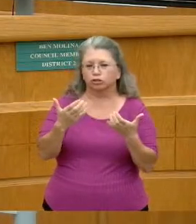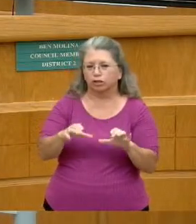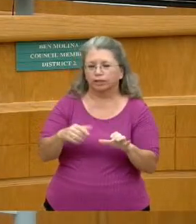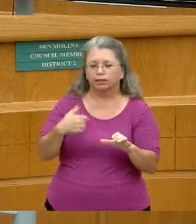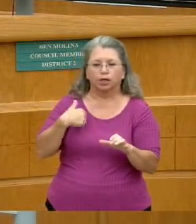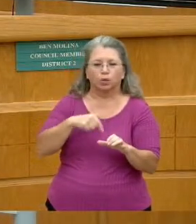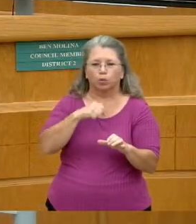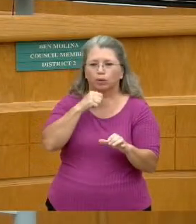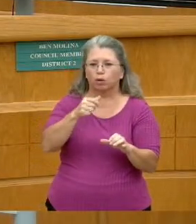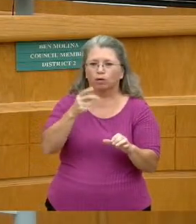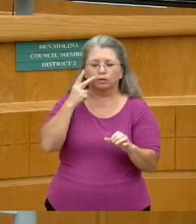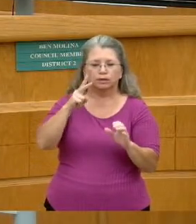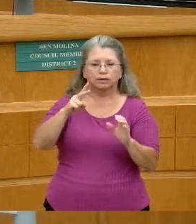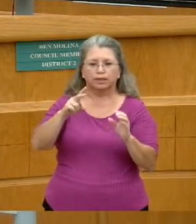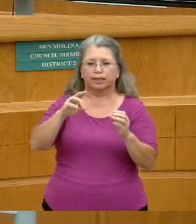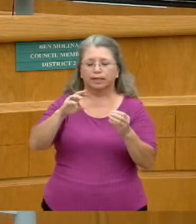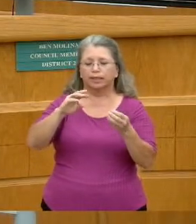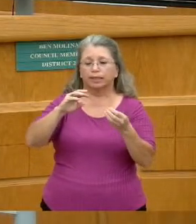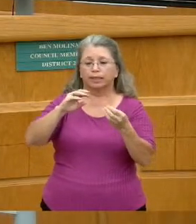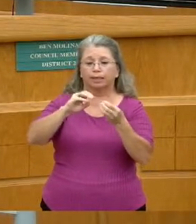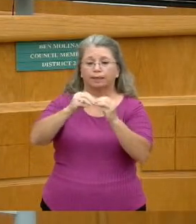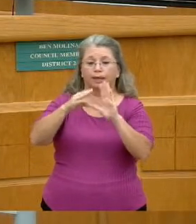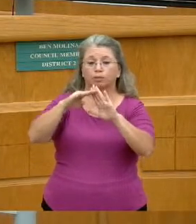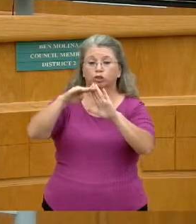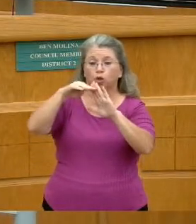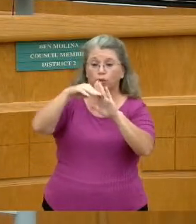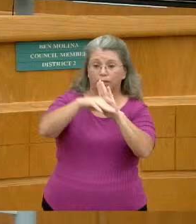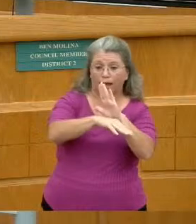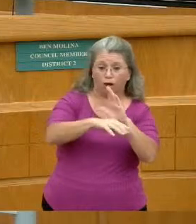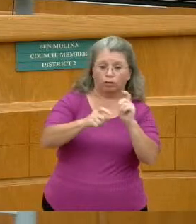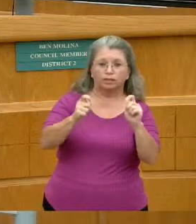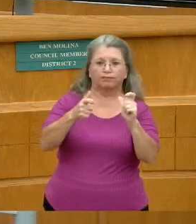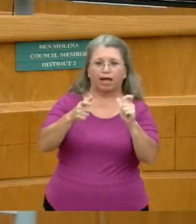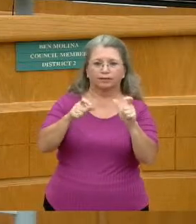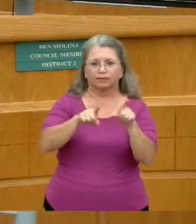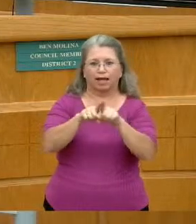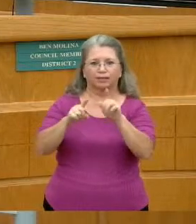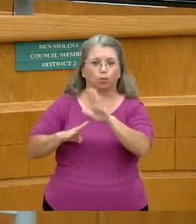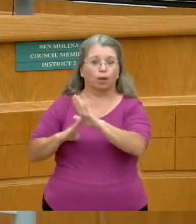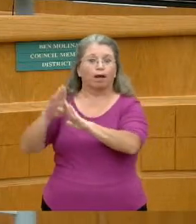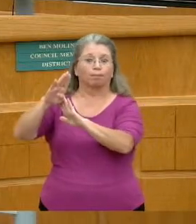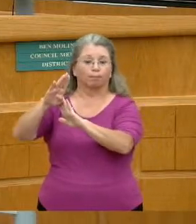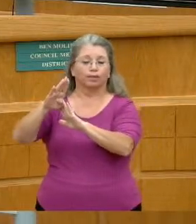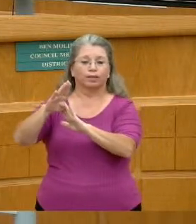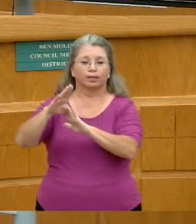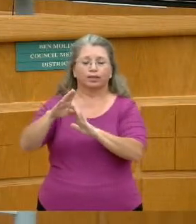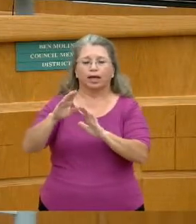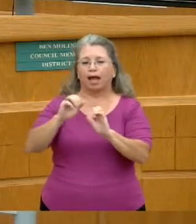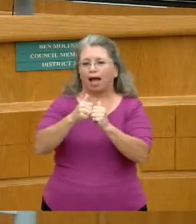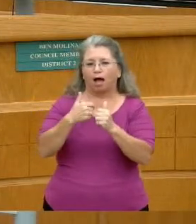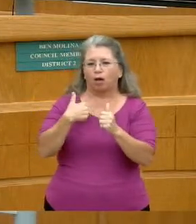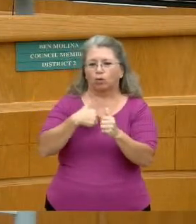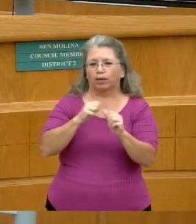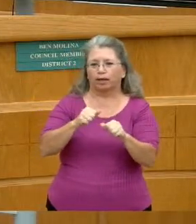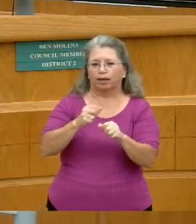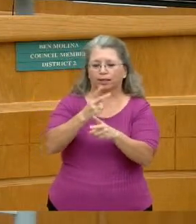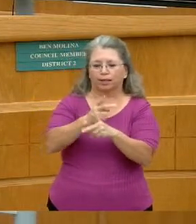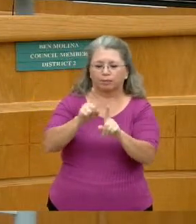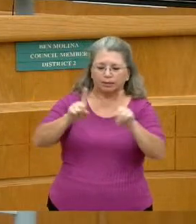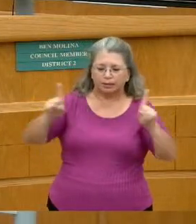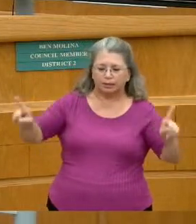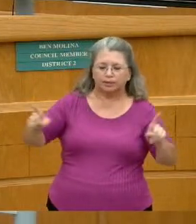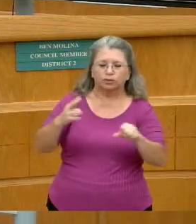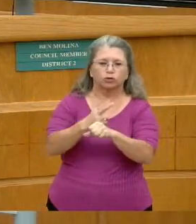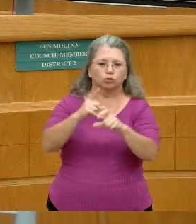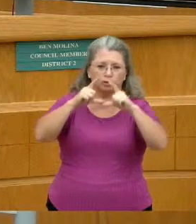went up. And in order to go down as rapidly as possible, we need to social distance and wear masks. We need to do everything we can right now